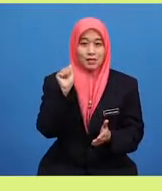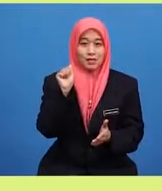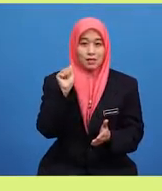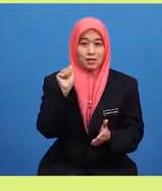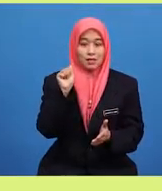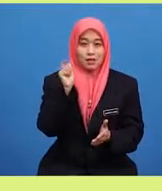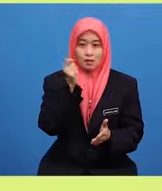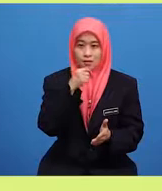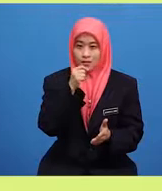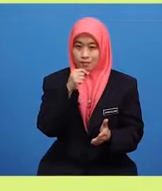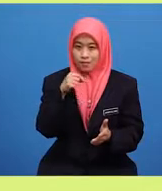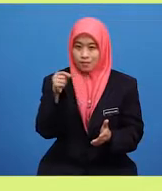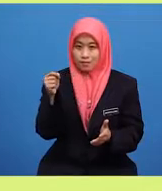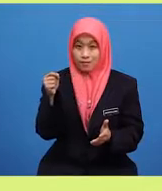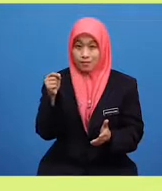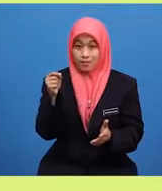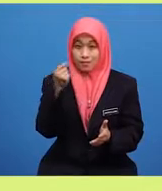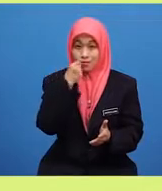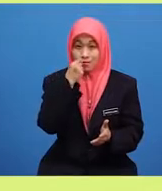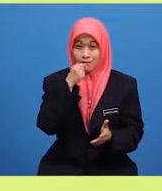It's a...